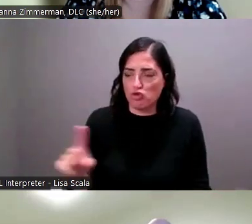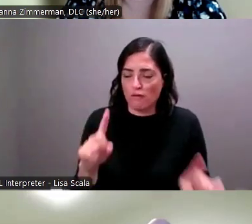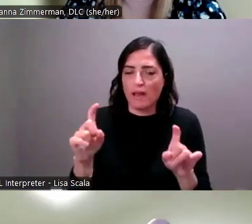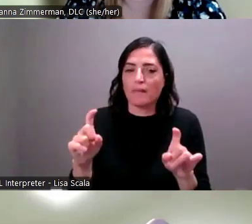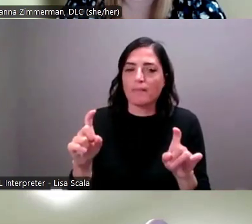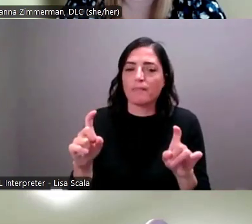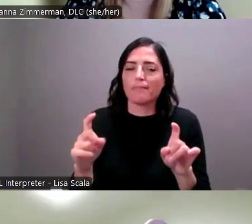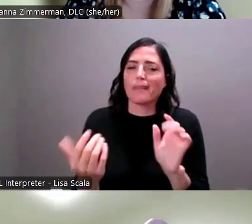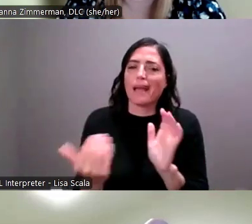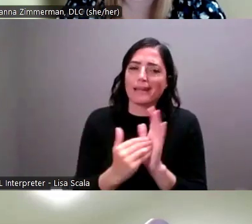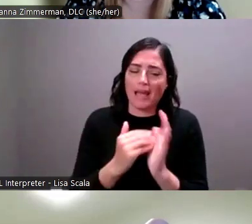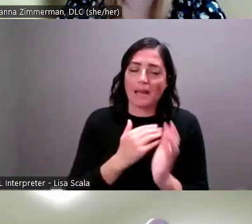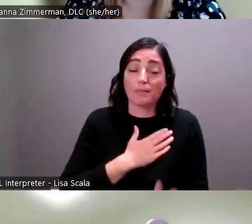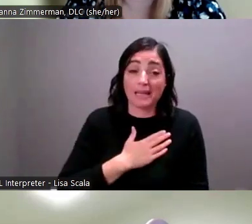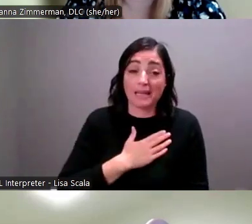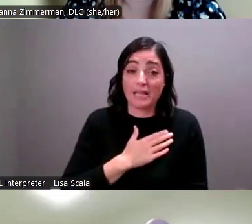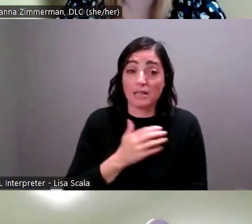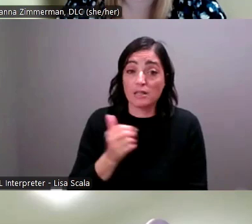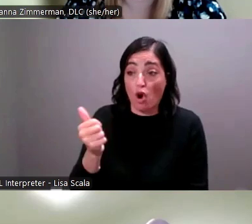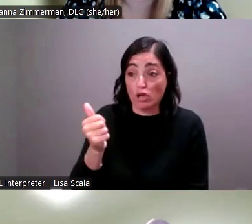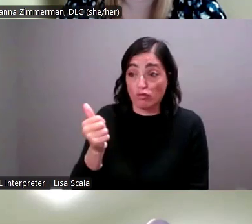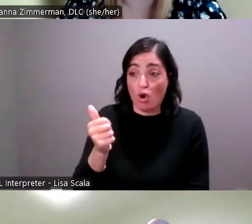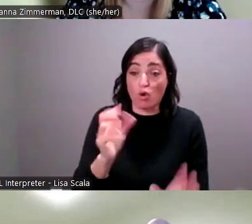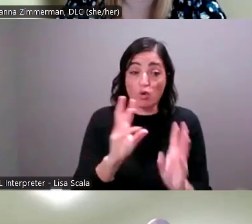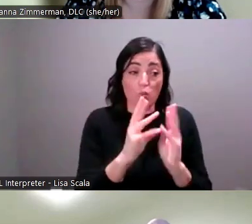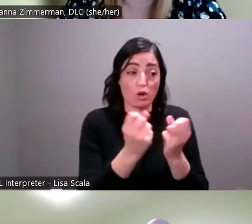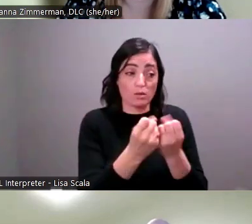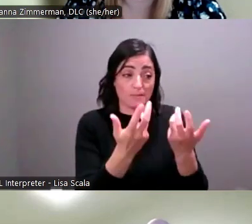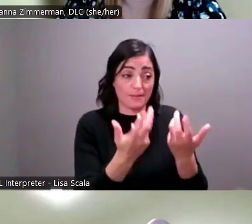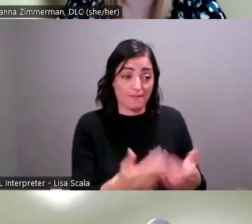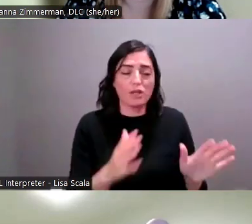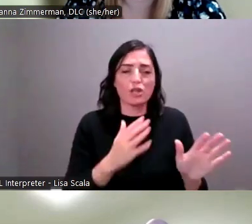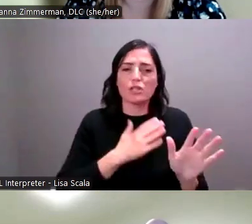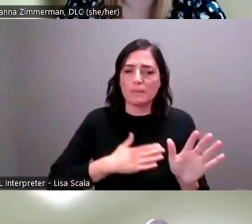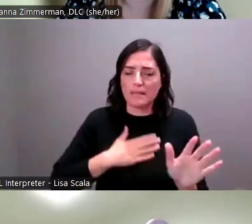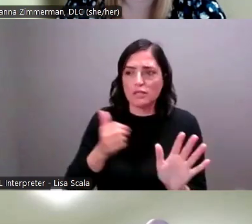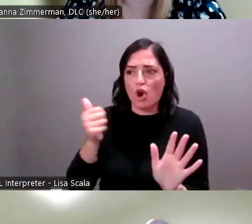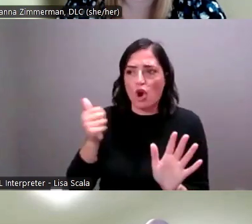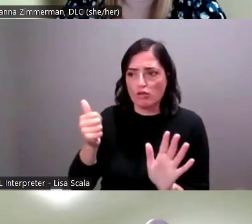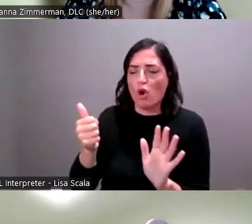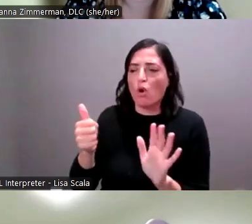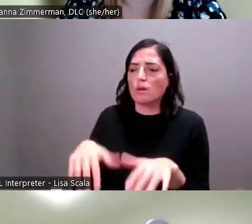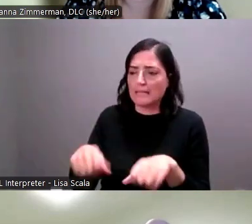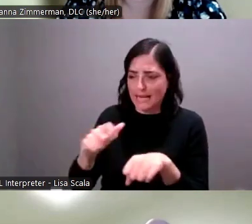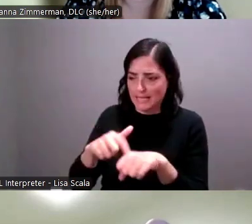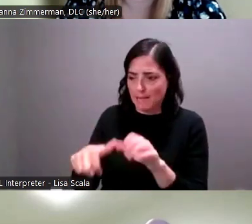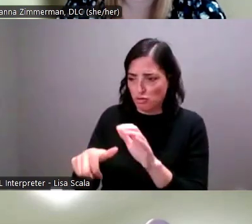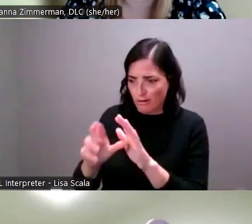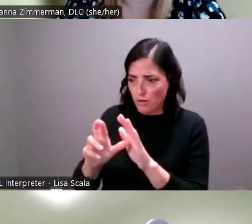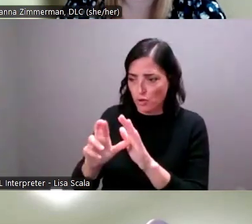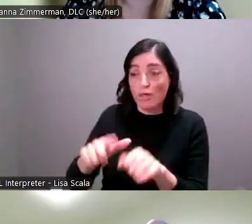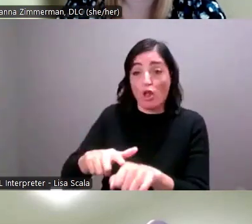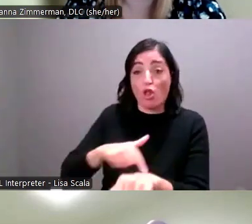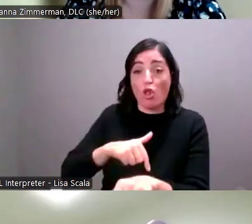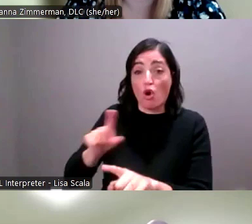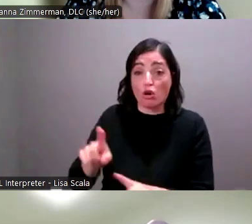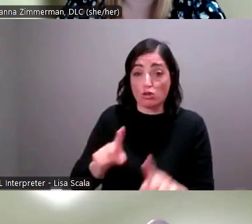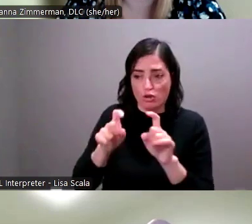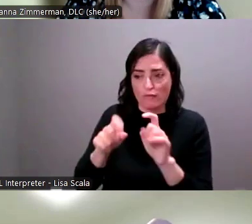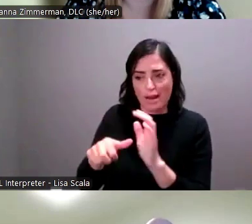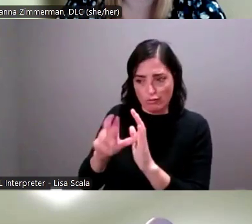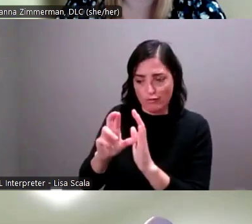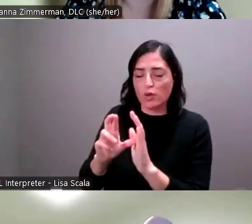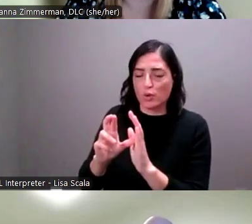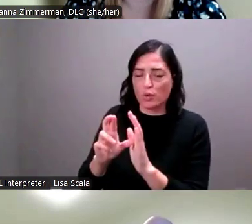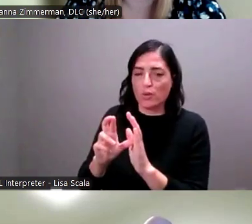again, please, on your own after this webinar, take some time to review the long survey. That goes